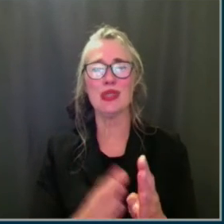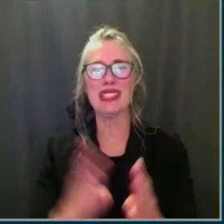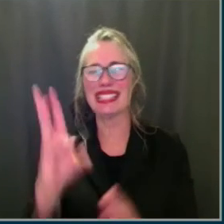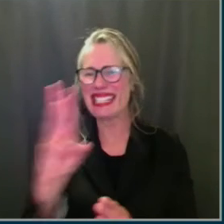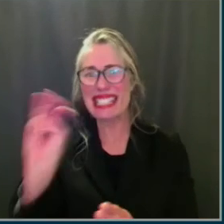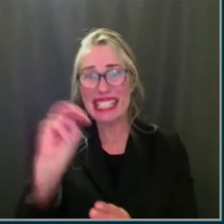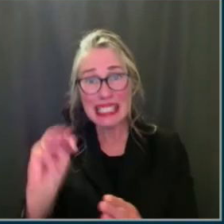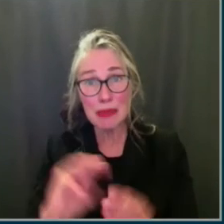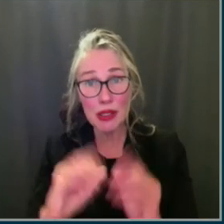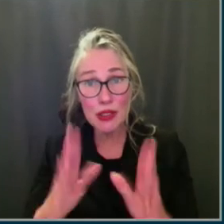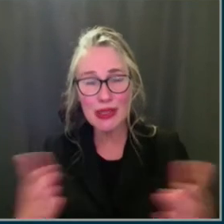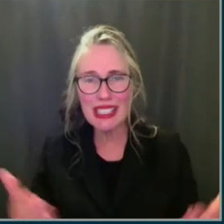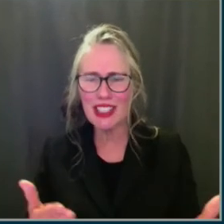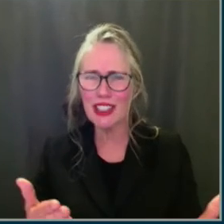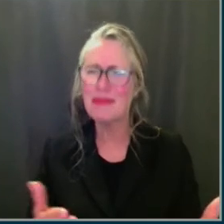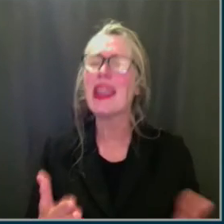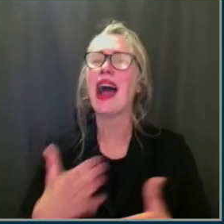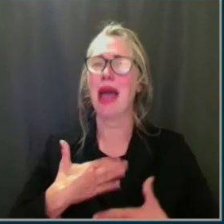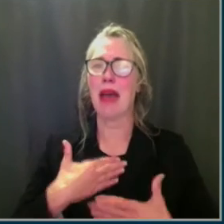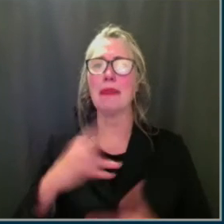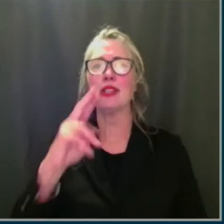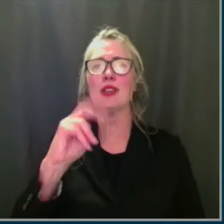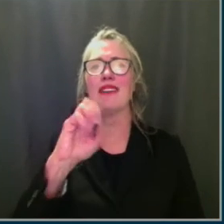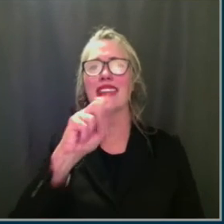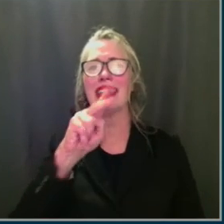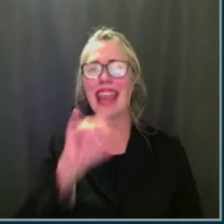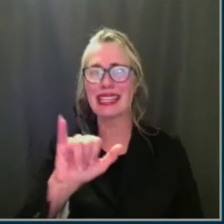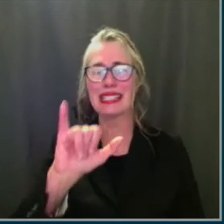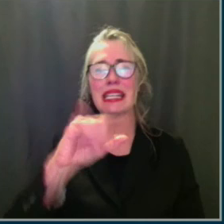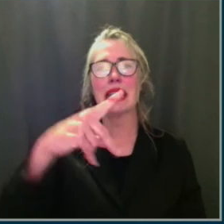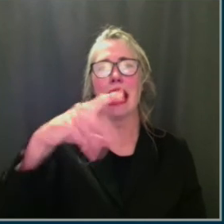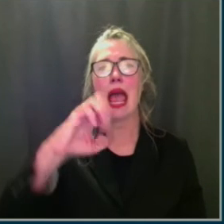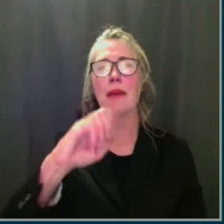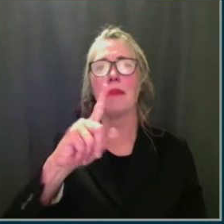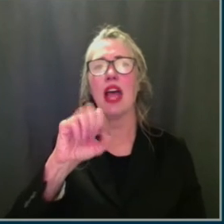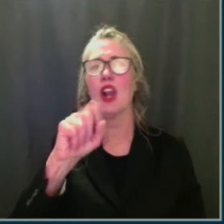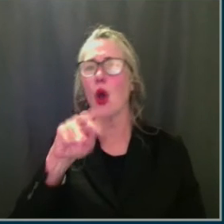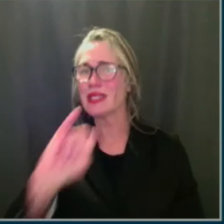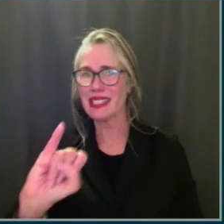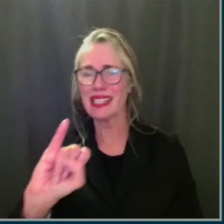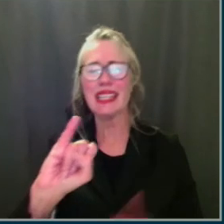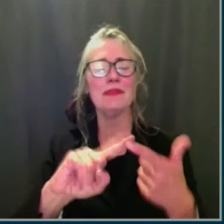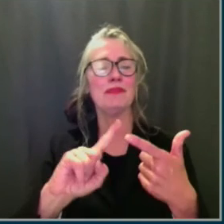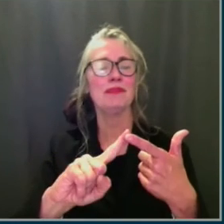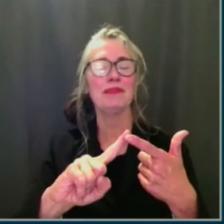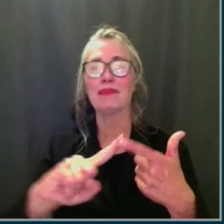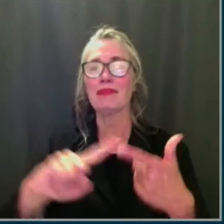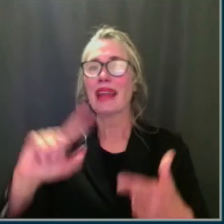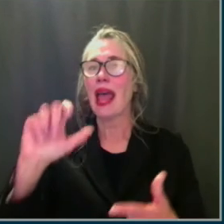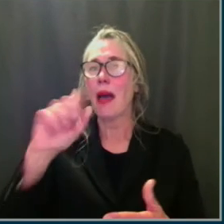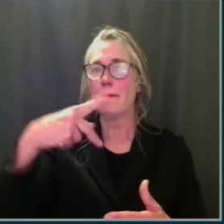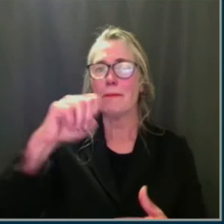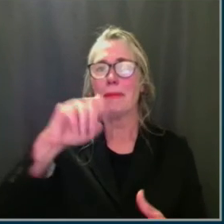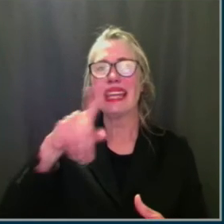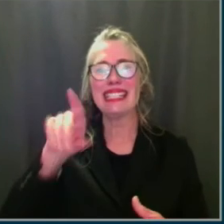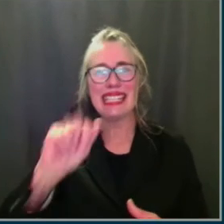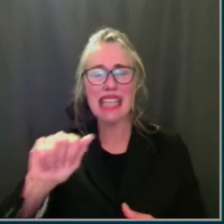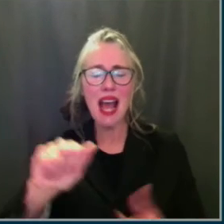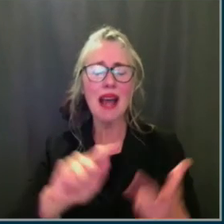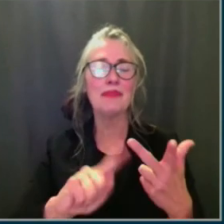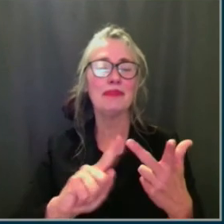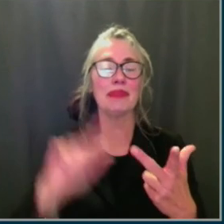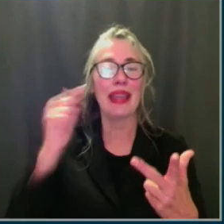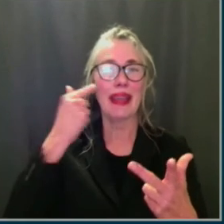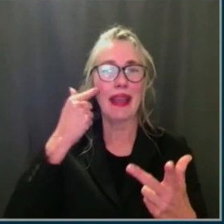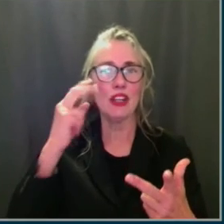Speaker Nancy Pelosi, our U.S. Senator Alex Padilla, by our Governor Gavin Newsom, by the California Teachers Association,